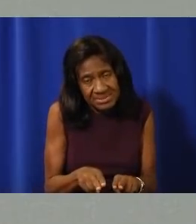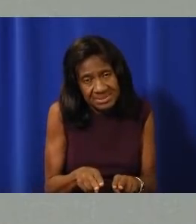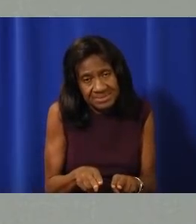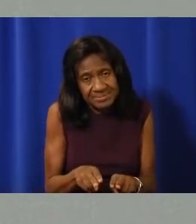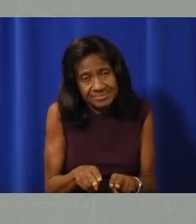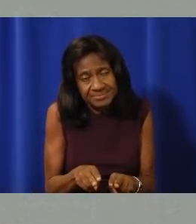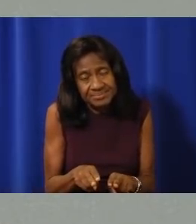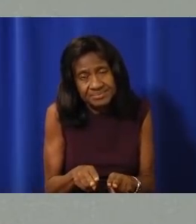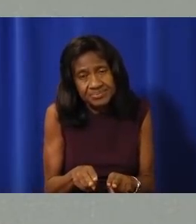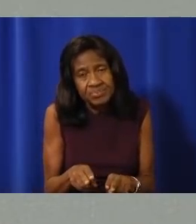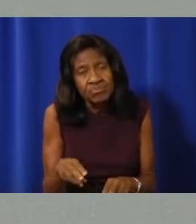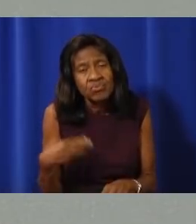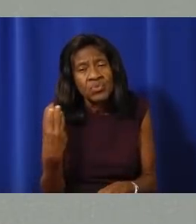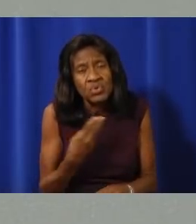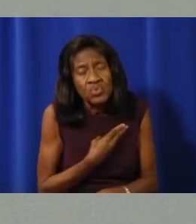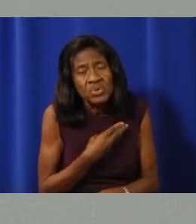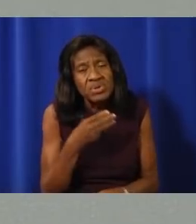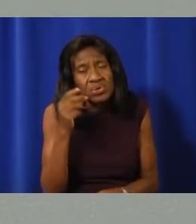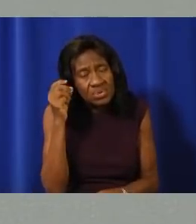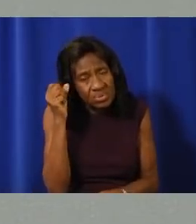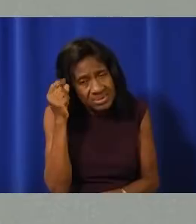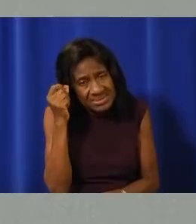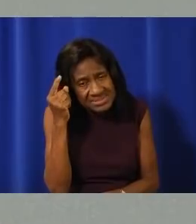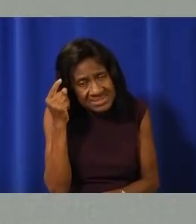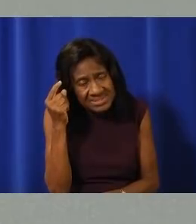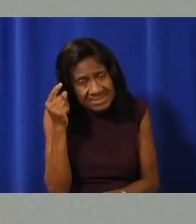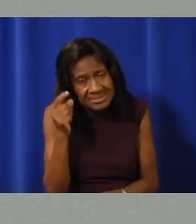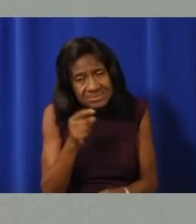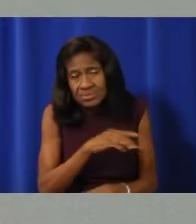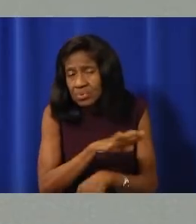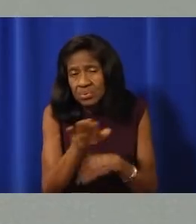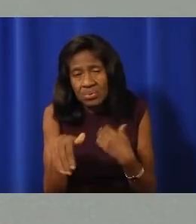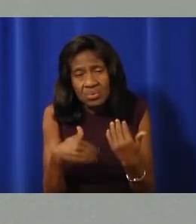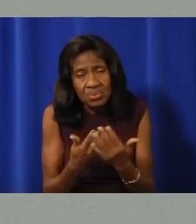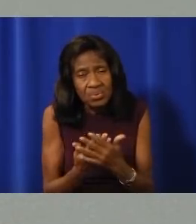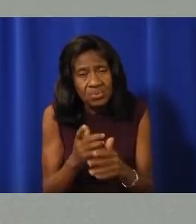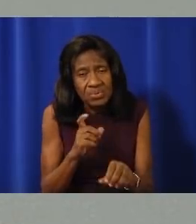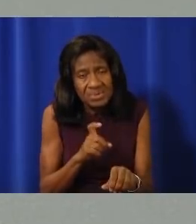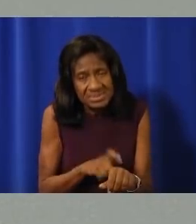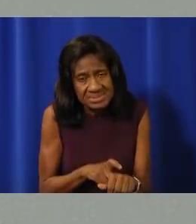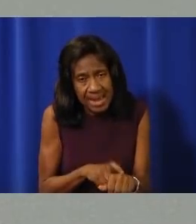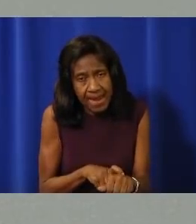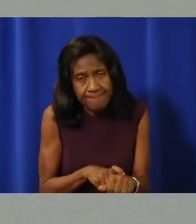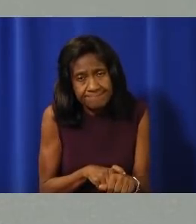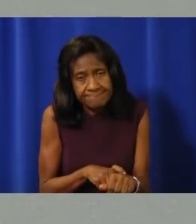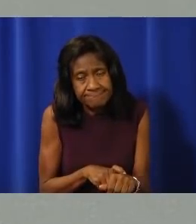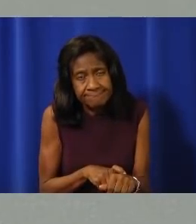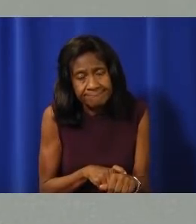we are cognizant of those at all times.